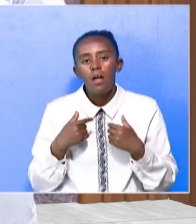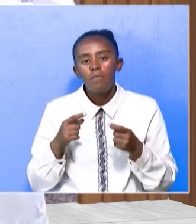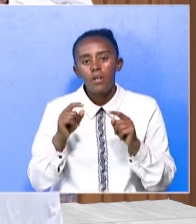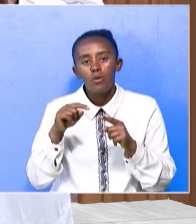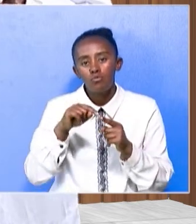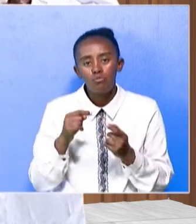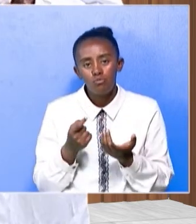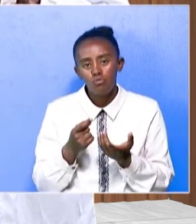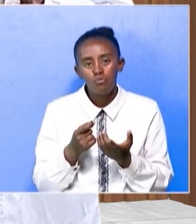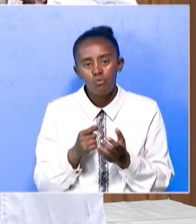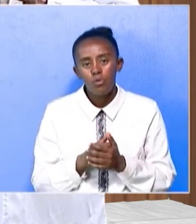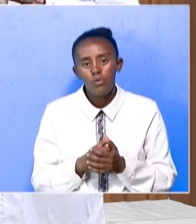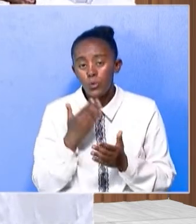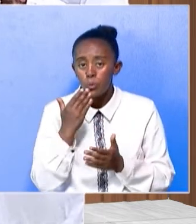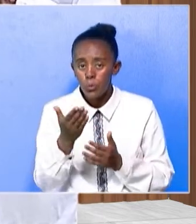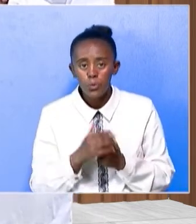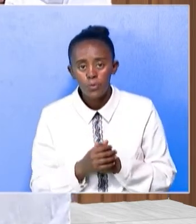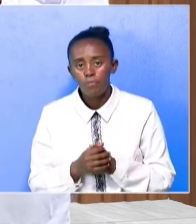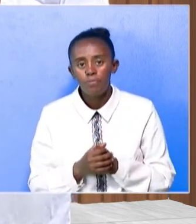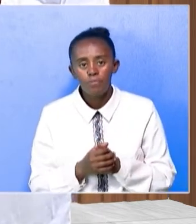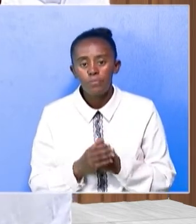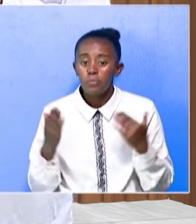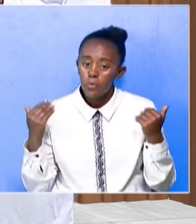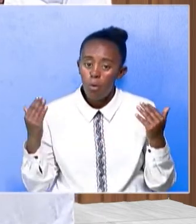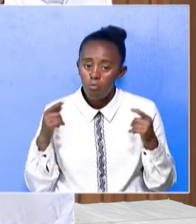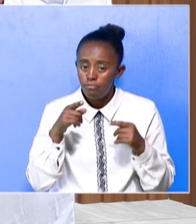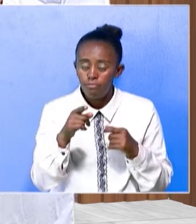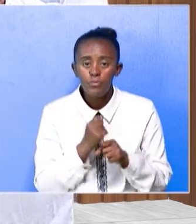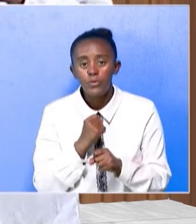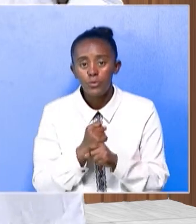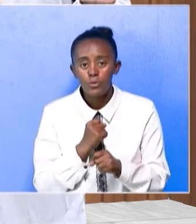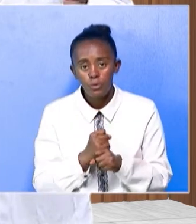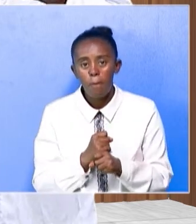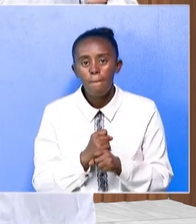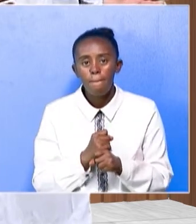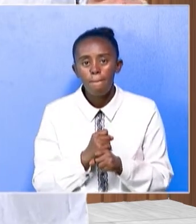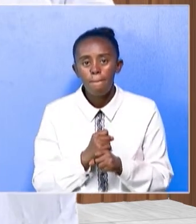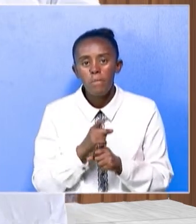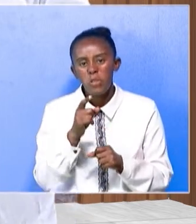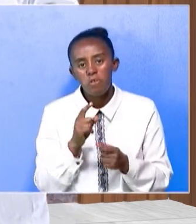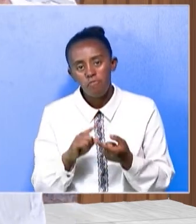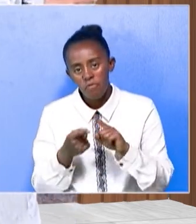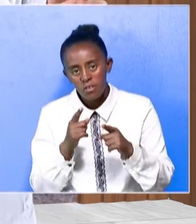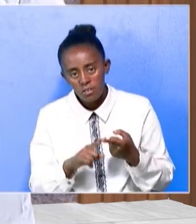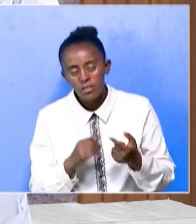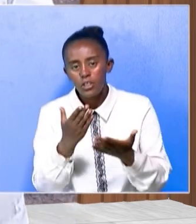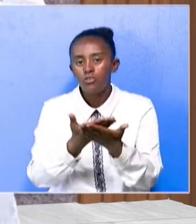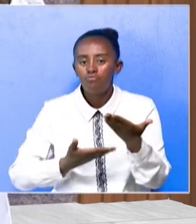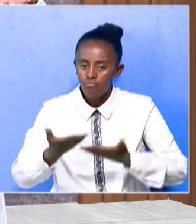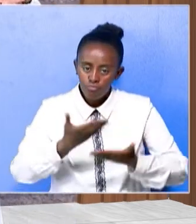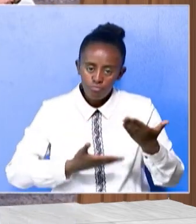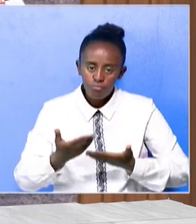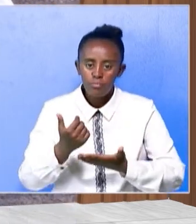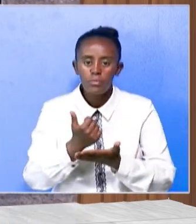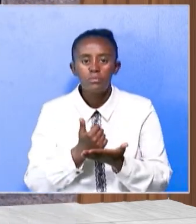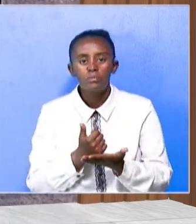so far. Good. So I hope that you do this job along with your friends and share your work